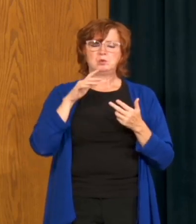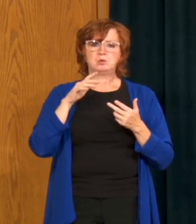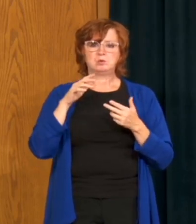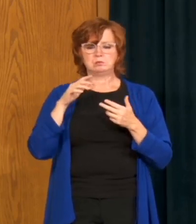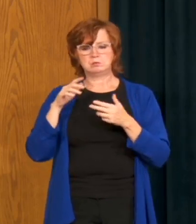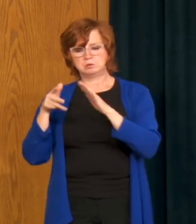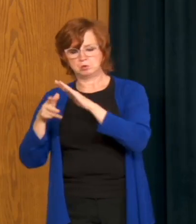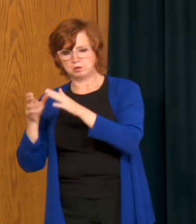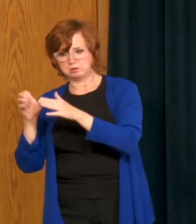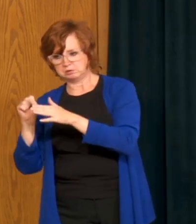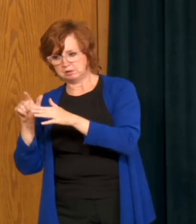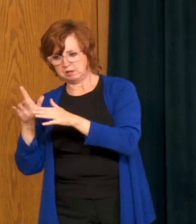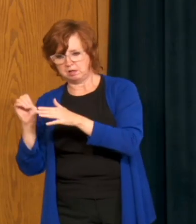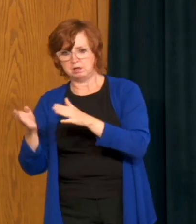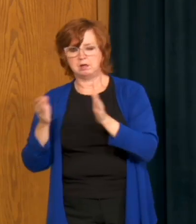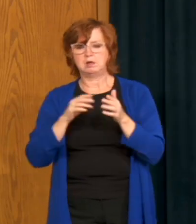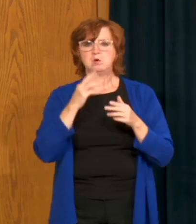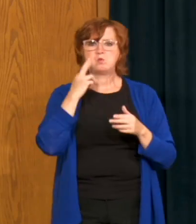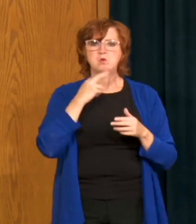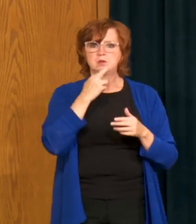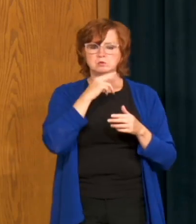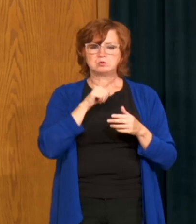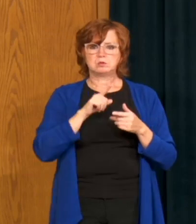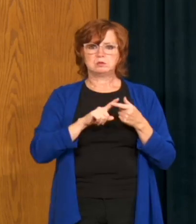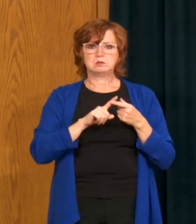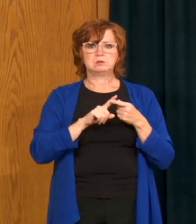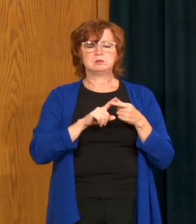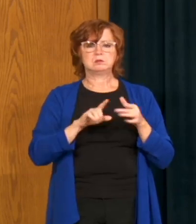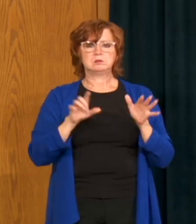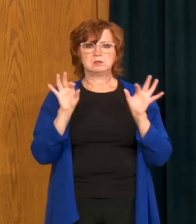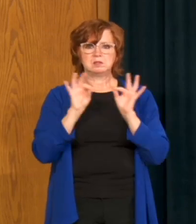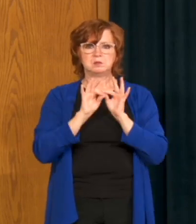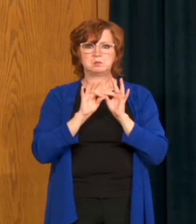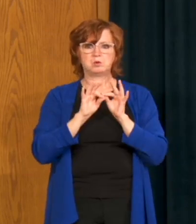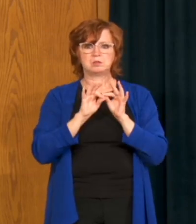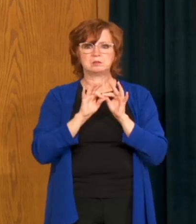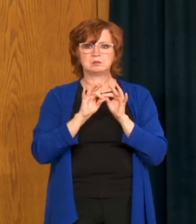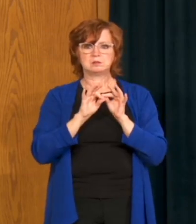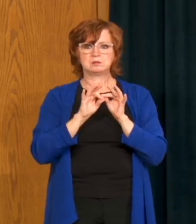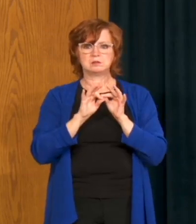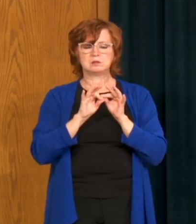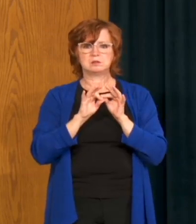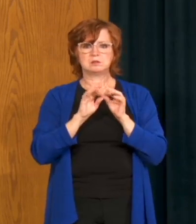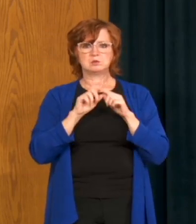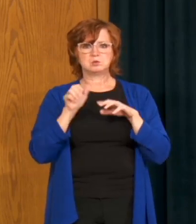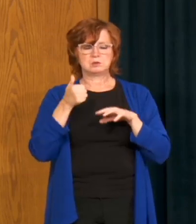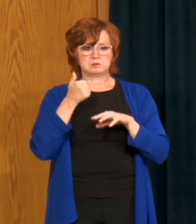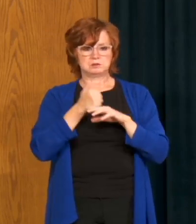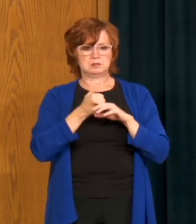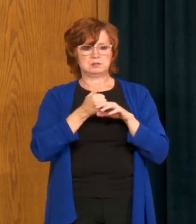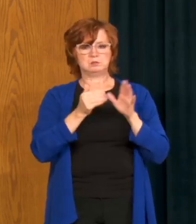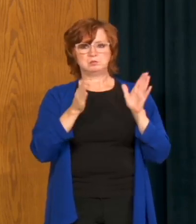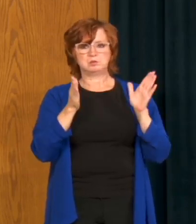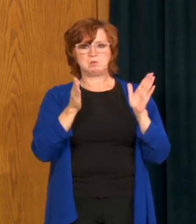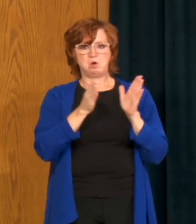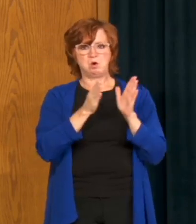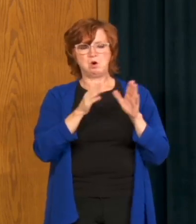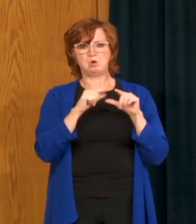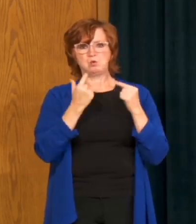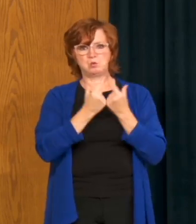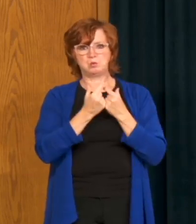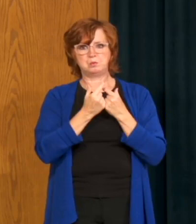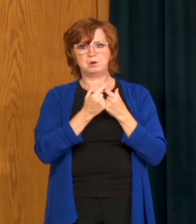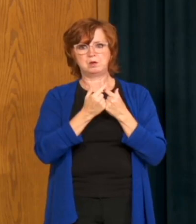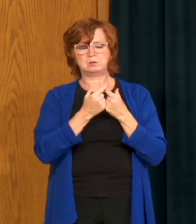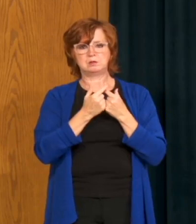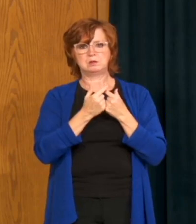even if you're planning a small gathering, outdoors is better, plating the food out is better, behaving a bit differently from last